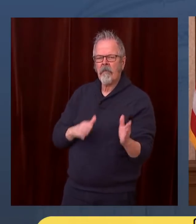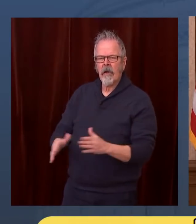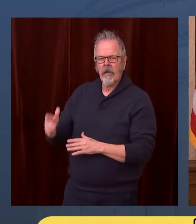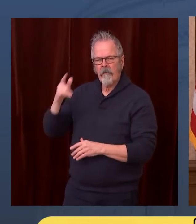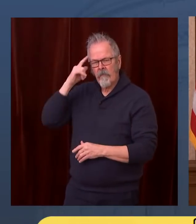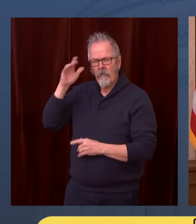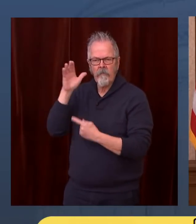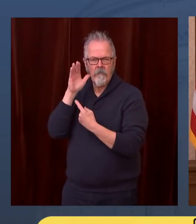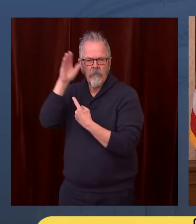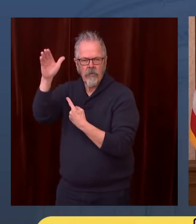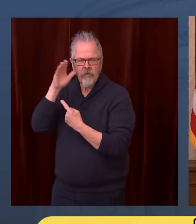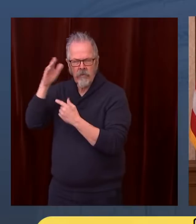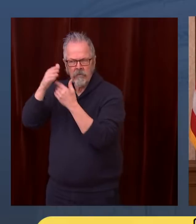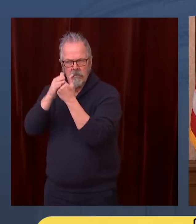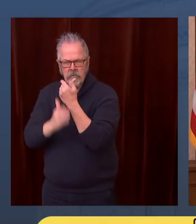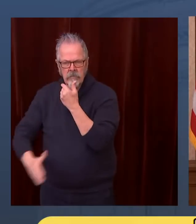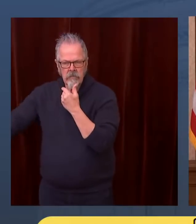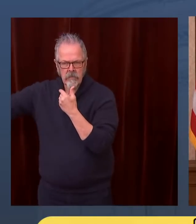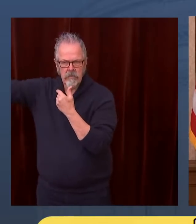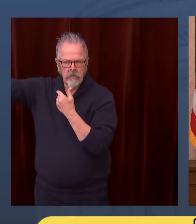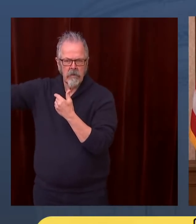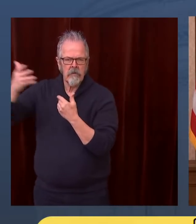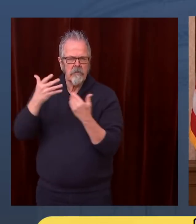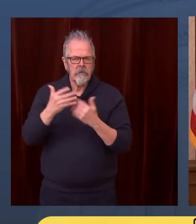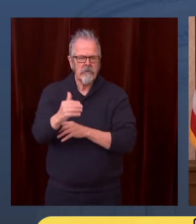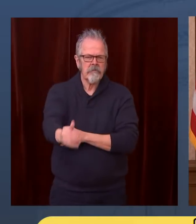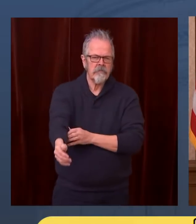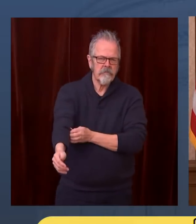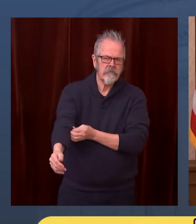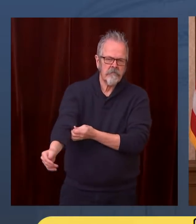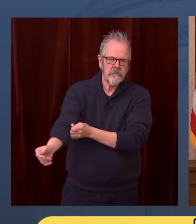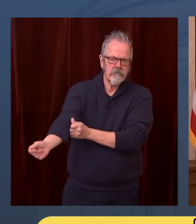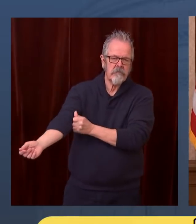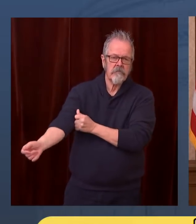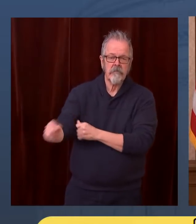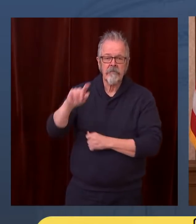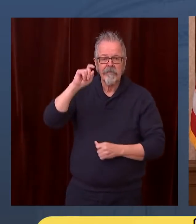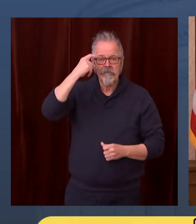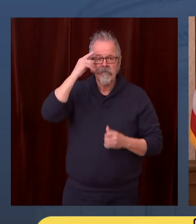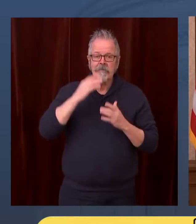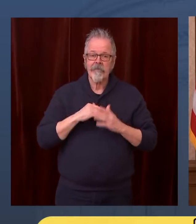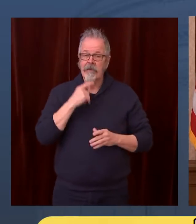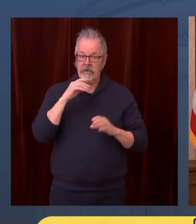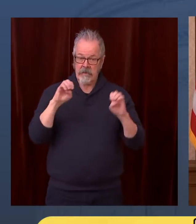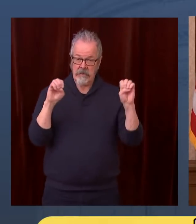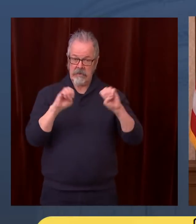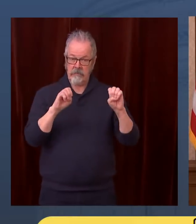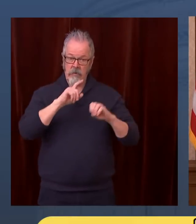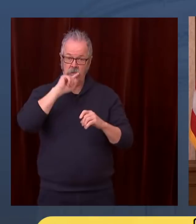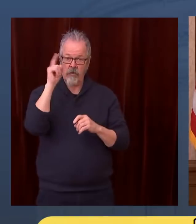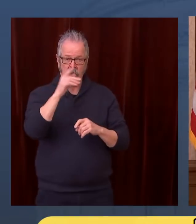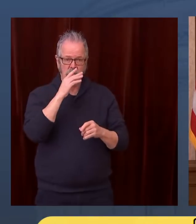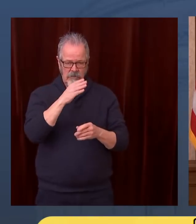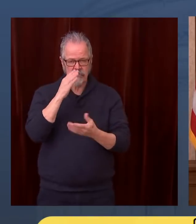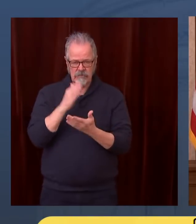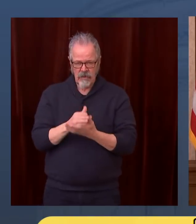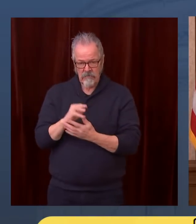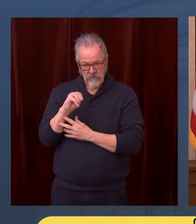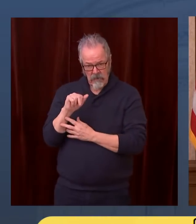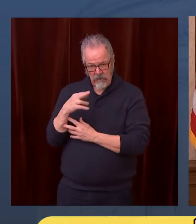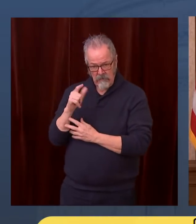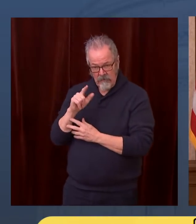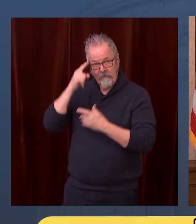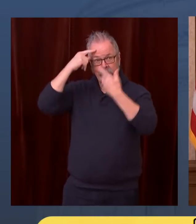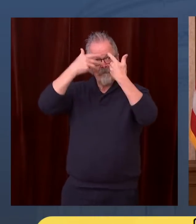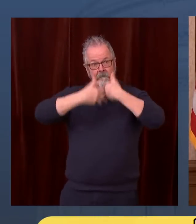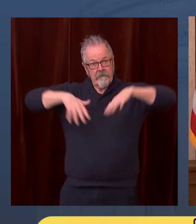Well, the emergency order will not be lifted on March 21st. We do have to maintain it for several reasons.